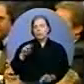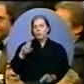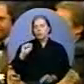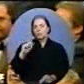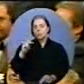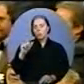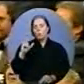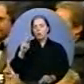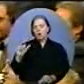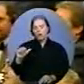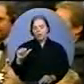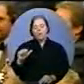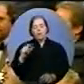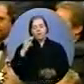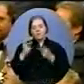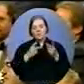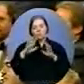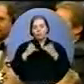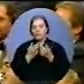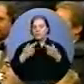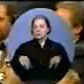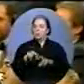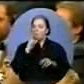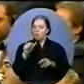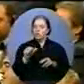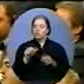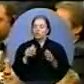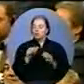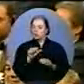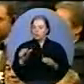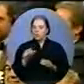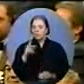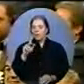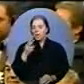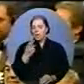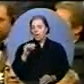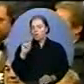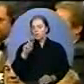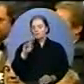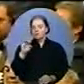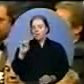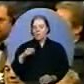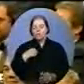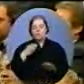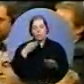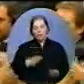We are spending some resources on public infrastructure to help spruce the area up so that a beautiful part of Canada will be that much nicer.